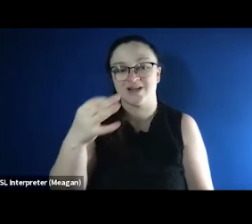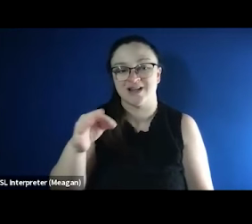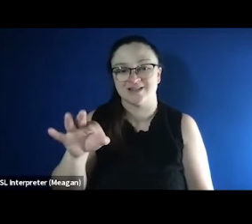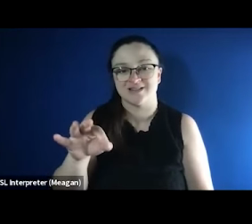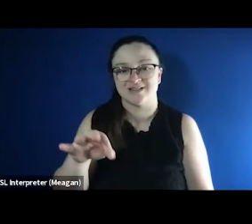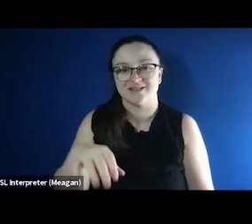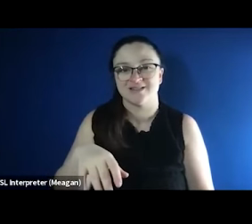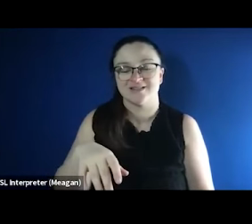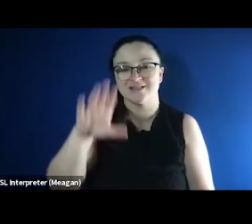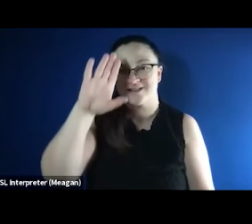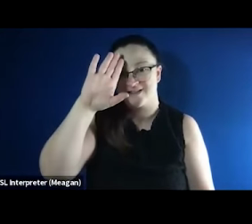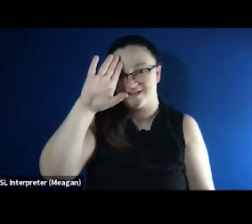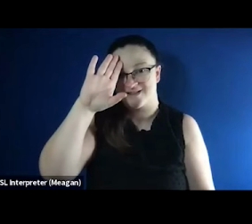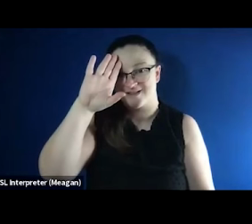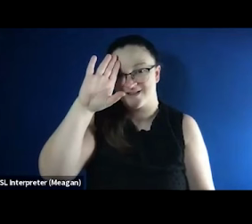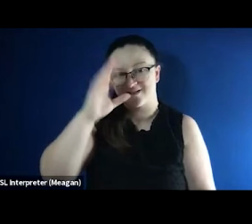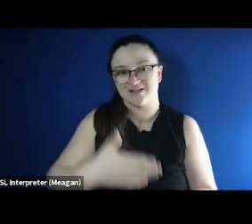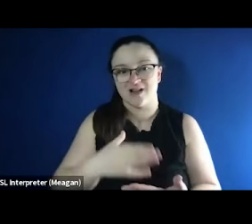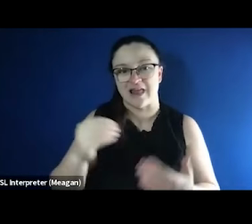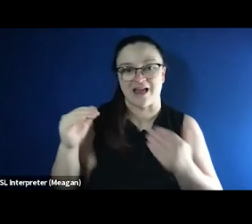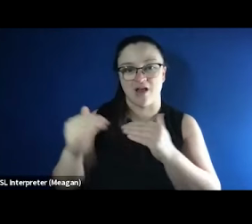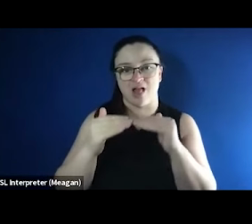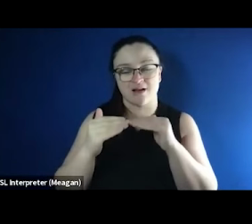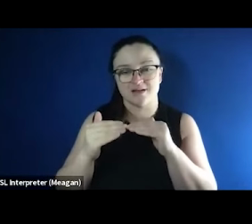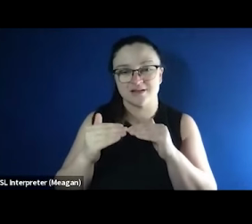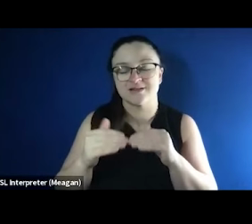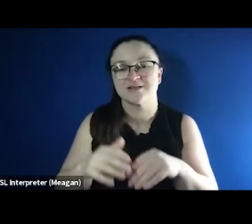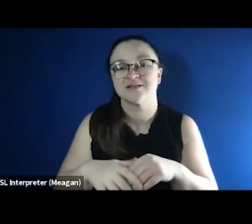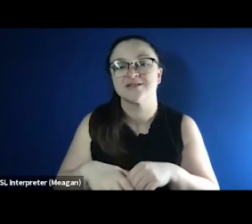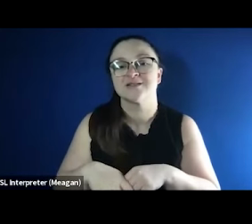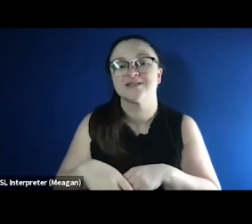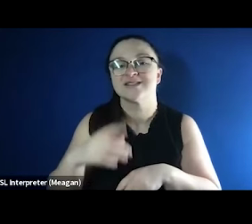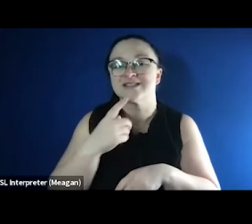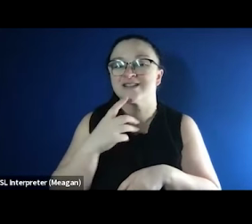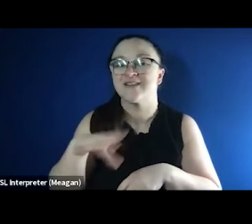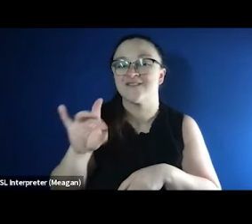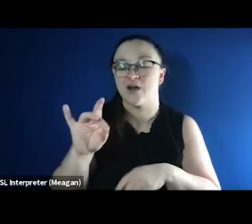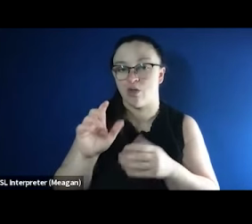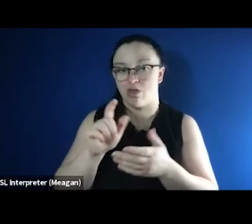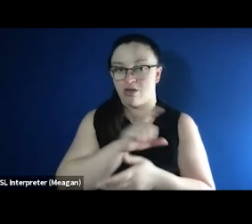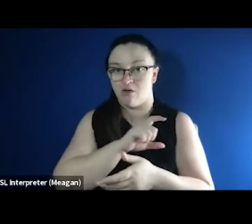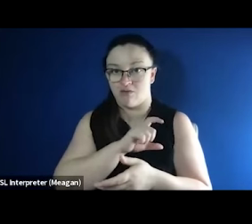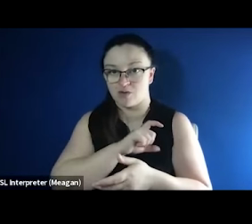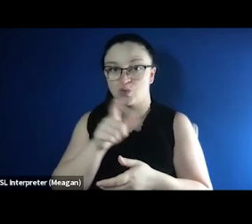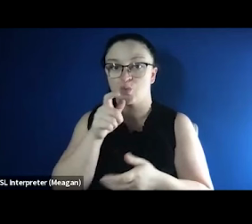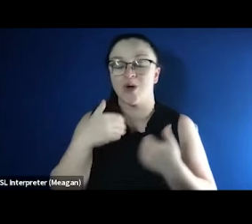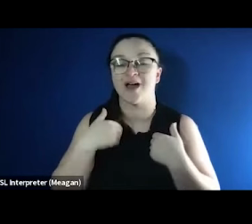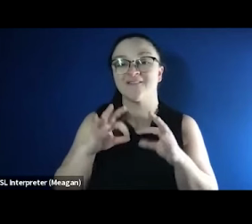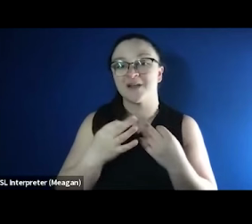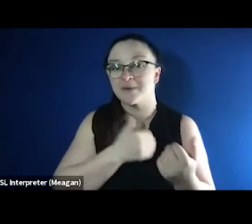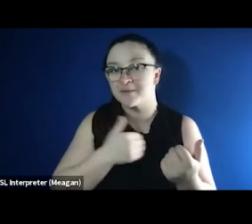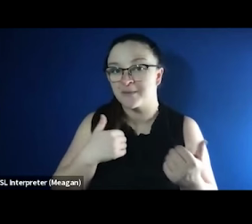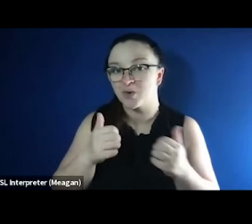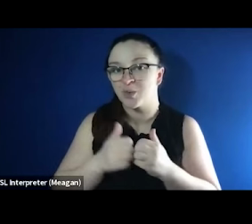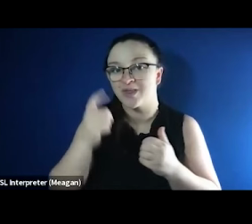colleagues completed a similar evaluation and found law enforcement officers who had a family member with dementia, low levels